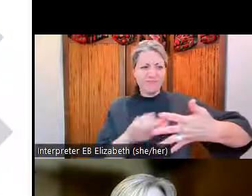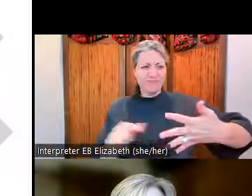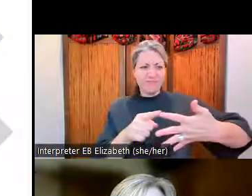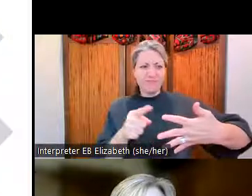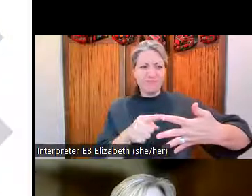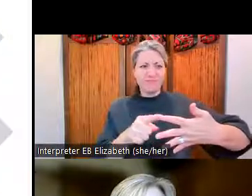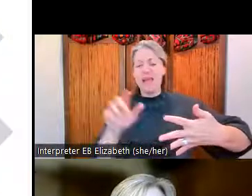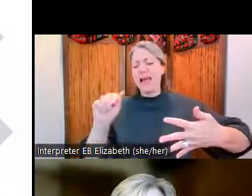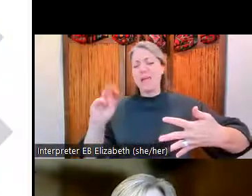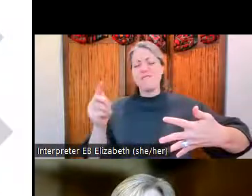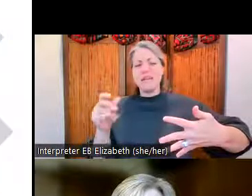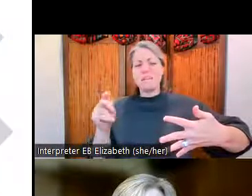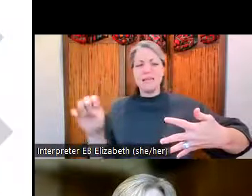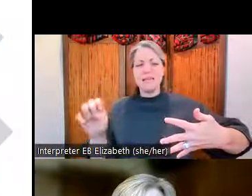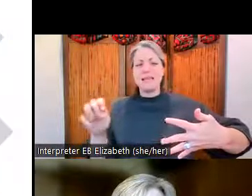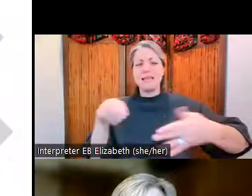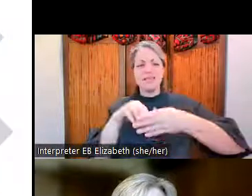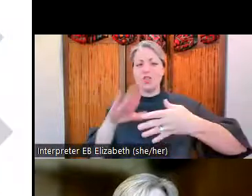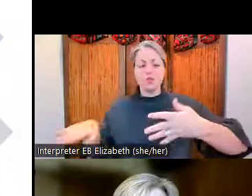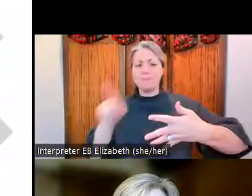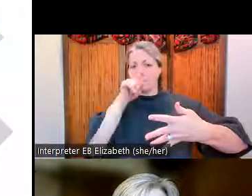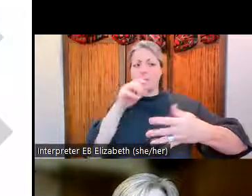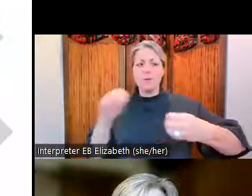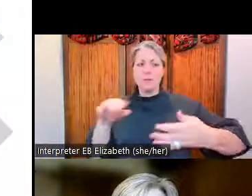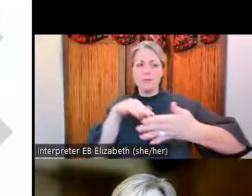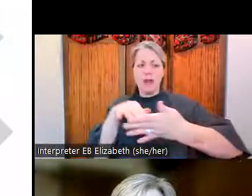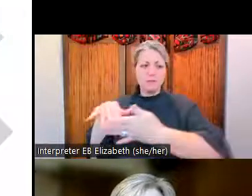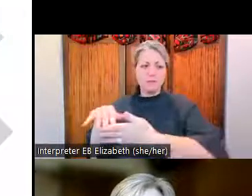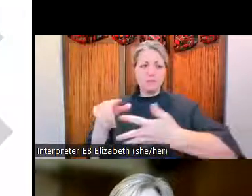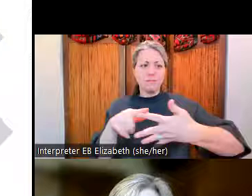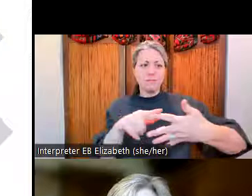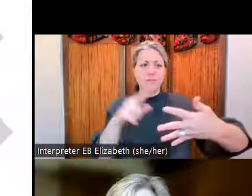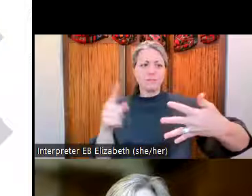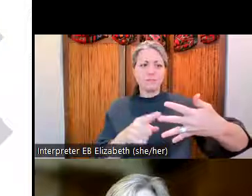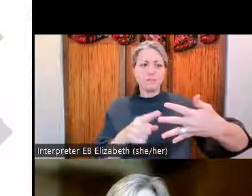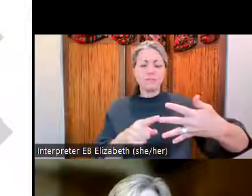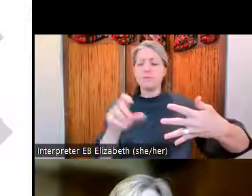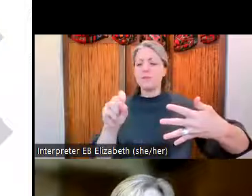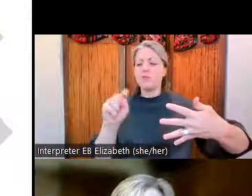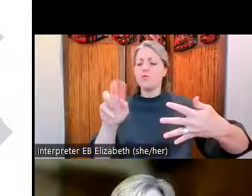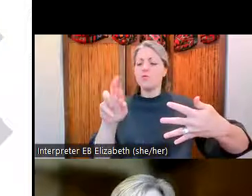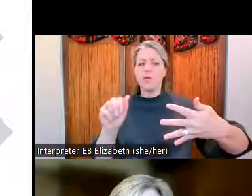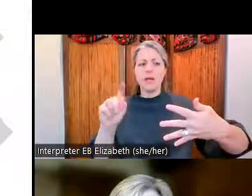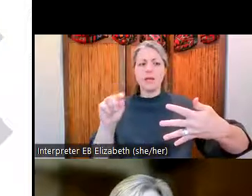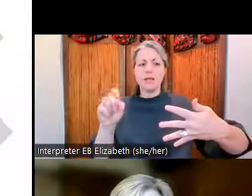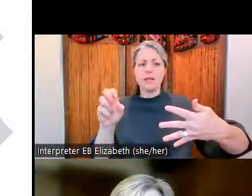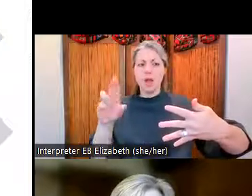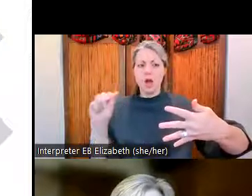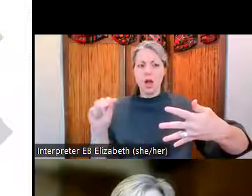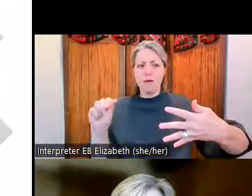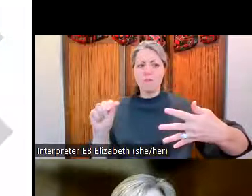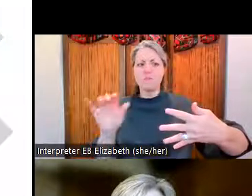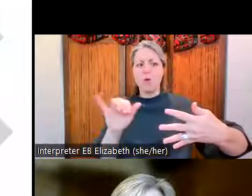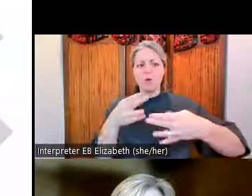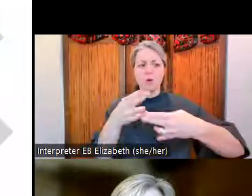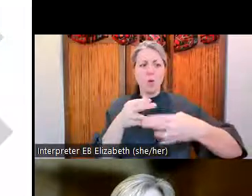ADHD. Similar to methylphenidate, Strattera or atomoxetine has been studied in